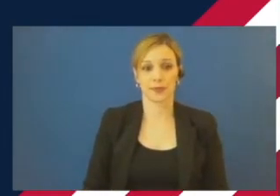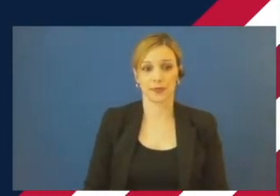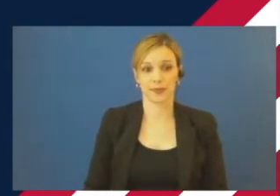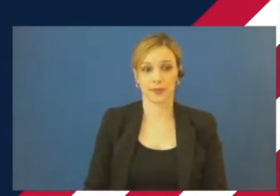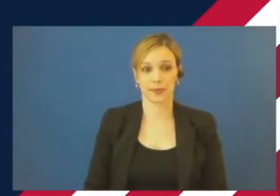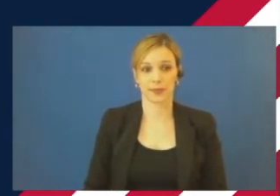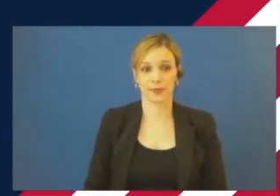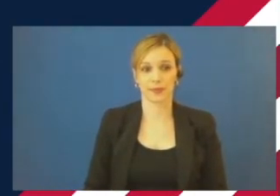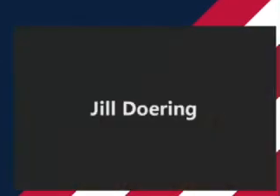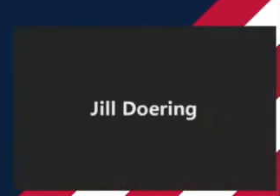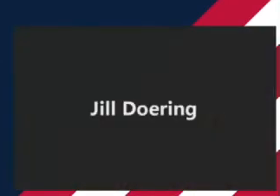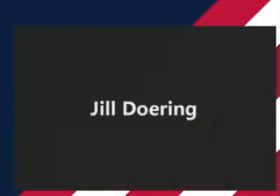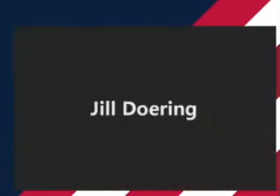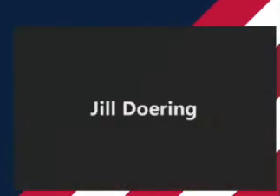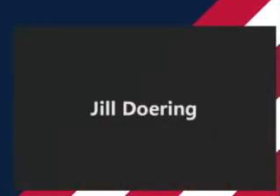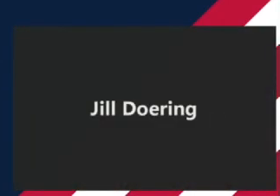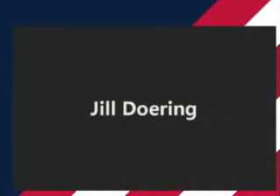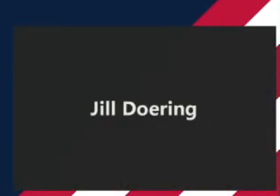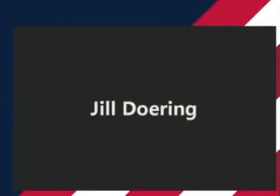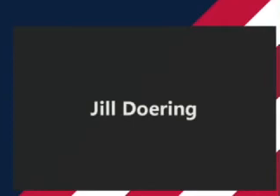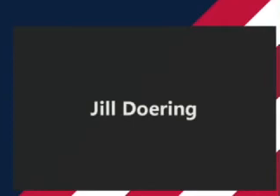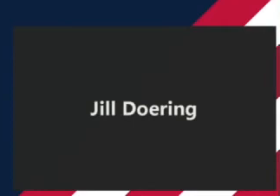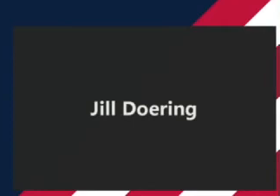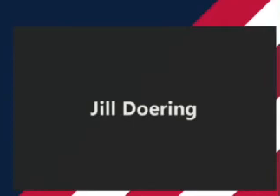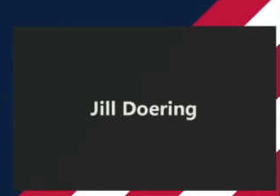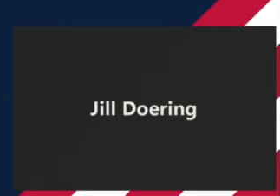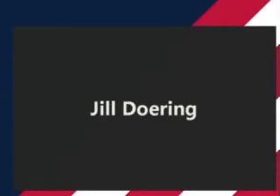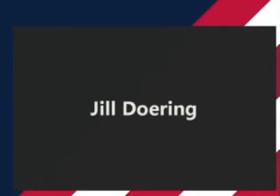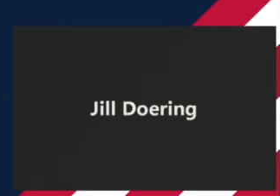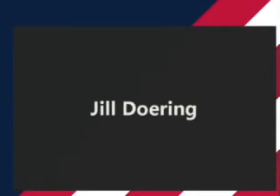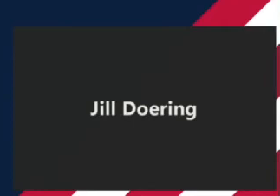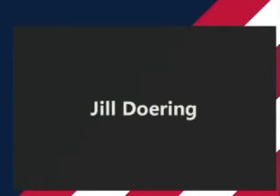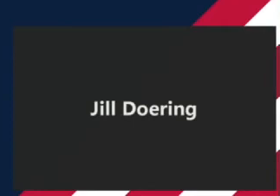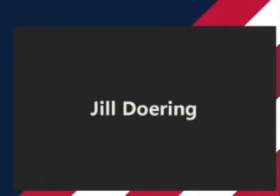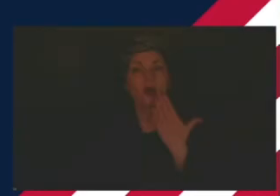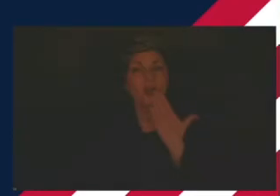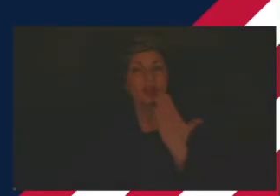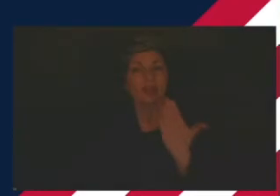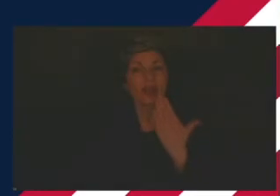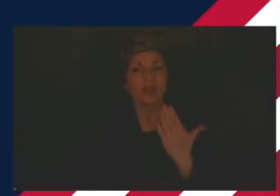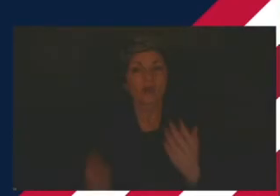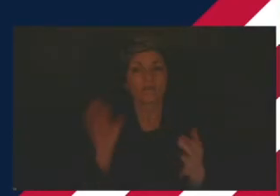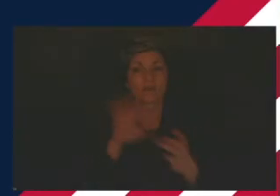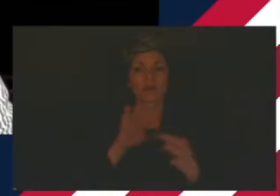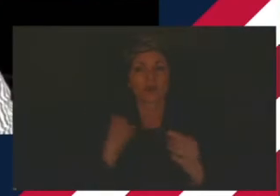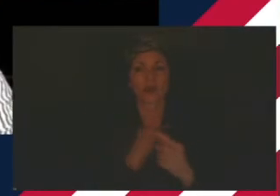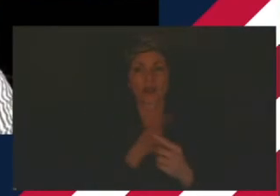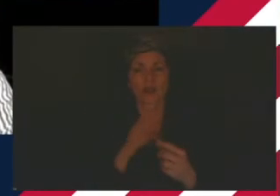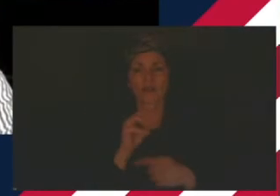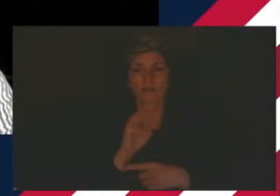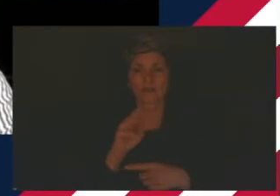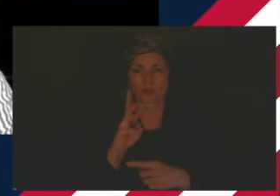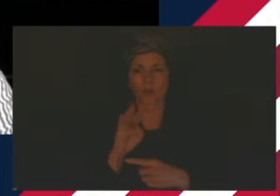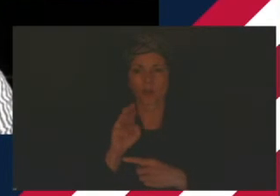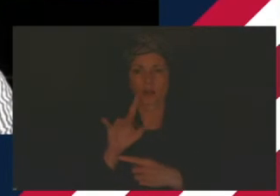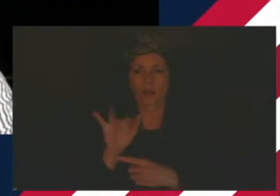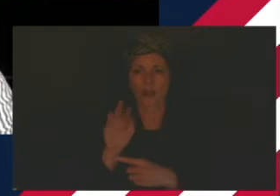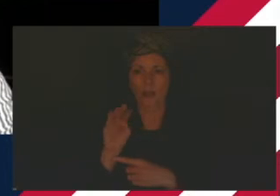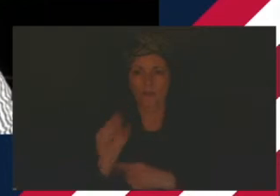Thank you for joining us this evening, Mr. Williams. Thank you. We will now hear from